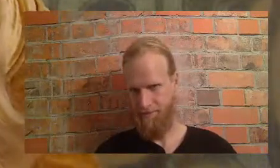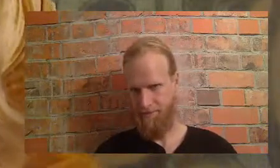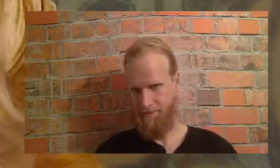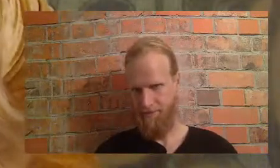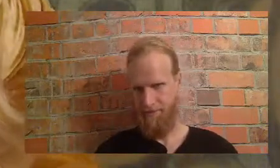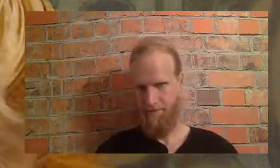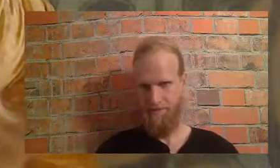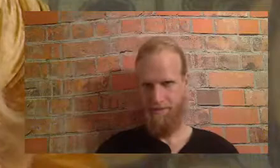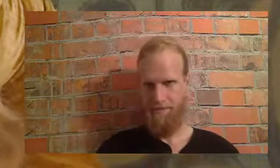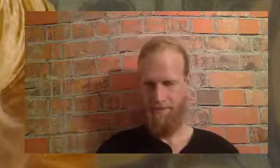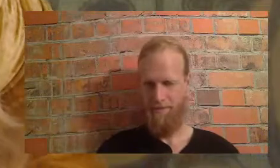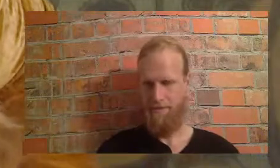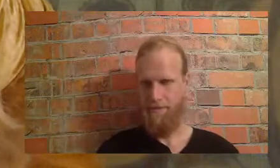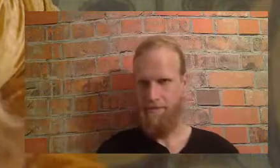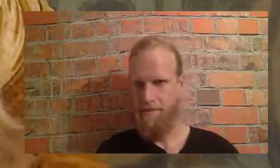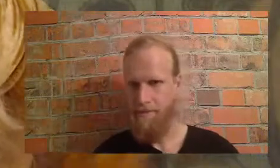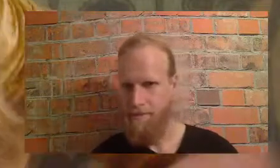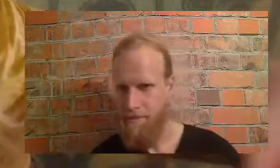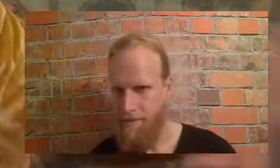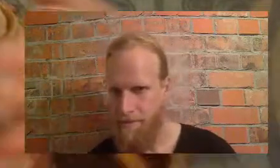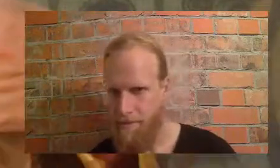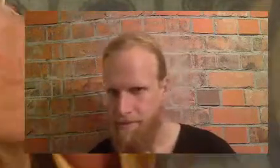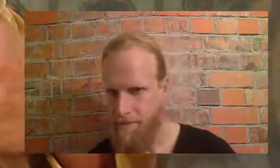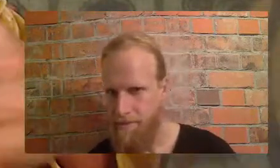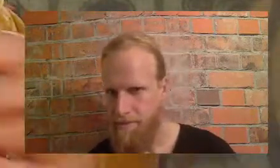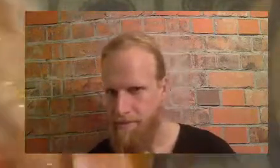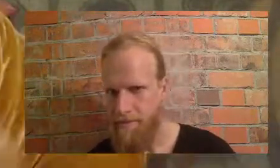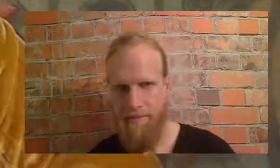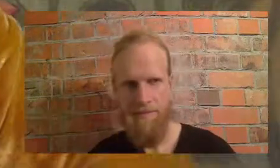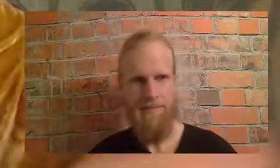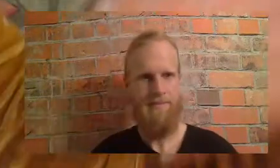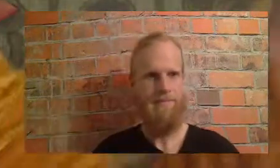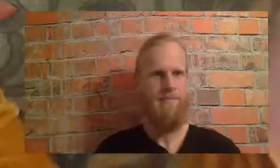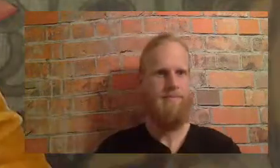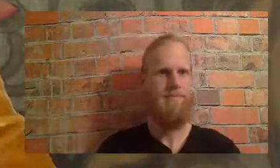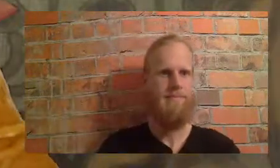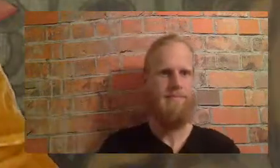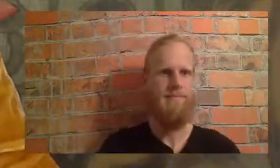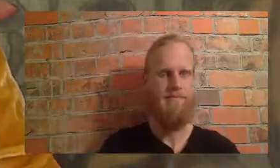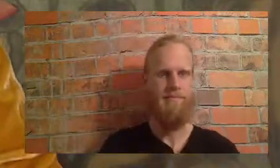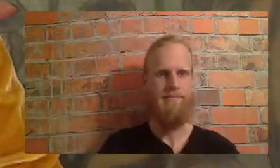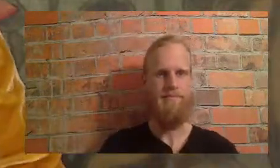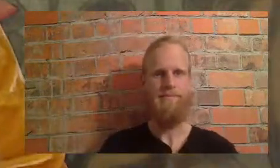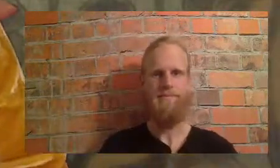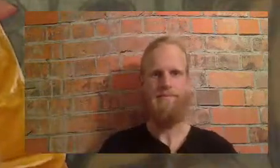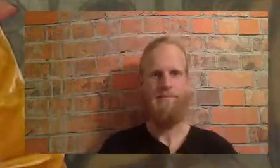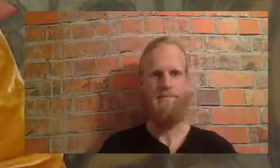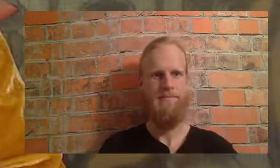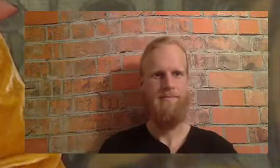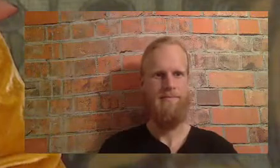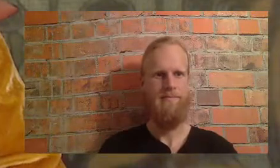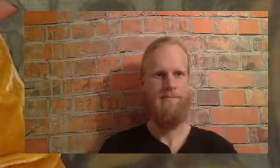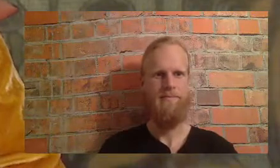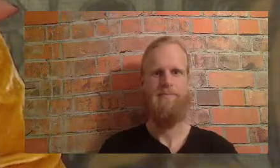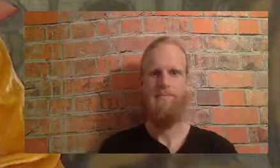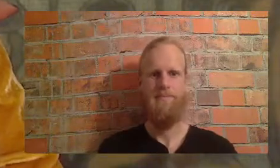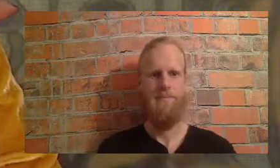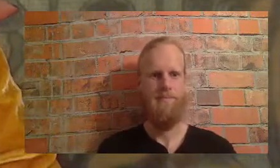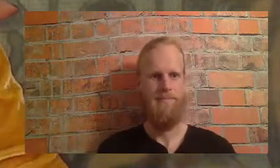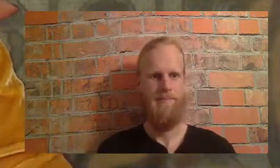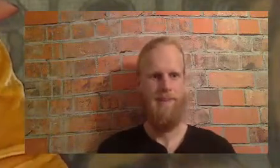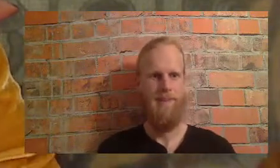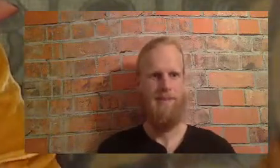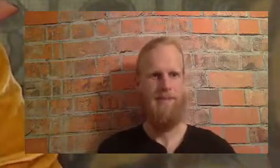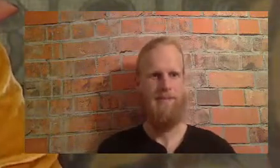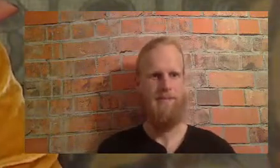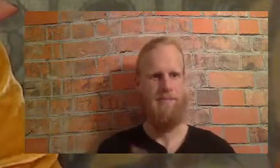All right, we're going to have a little pause and a little check-in. So this is the part where we activate the chat again. And I